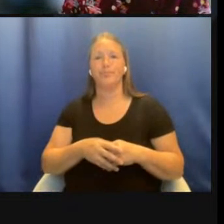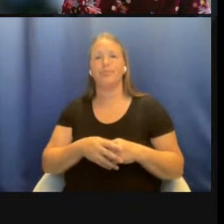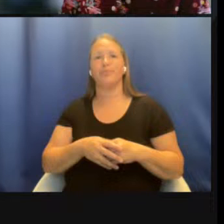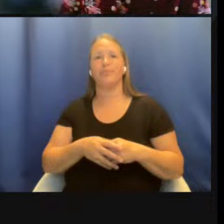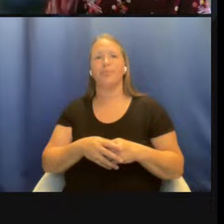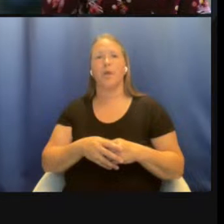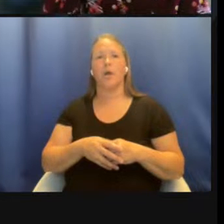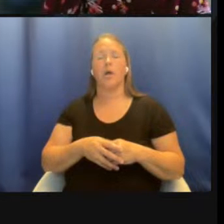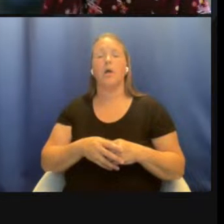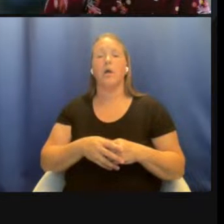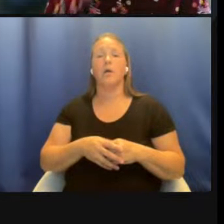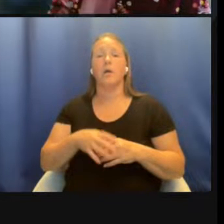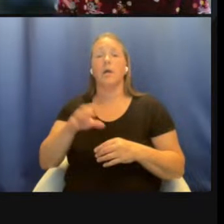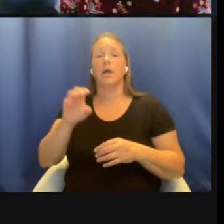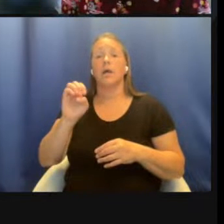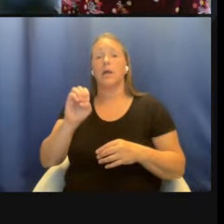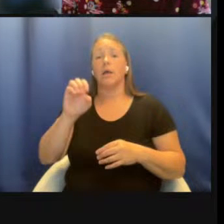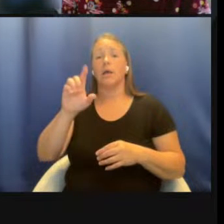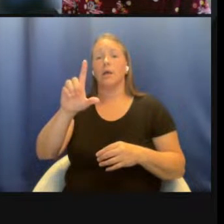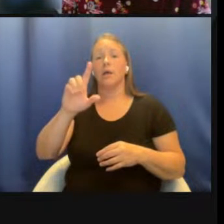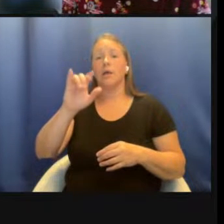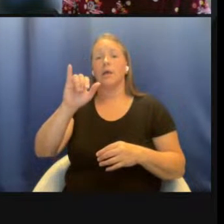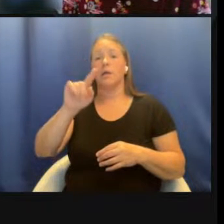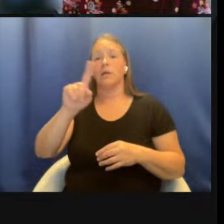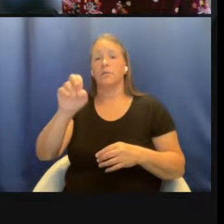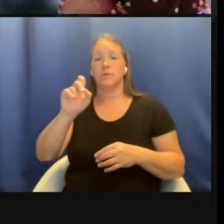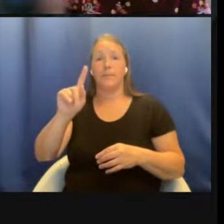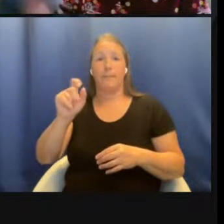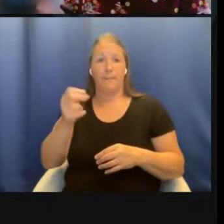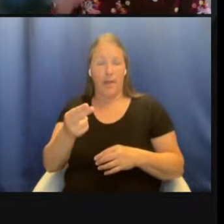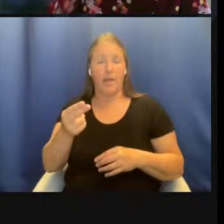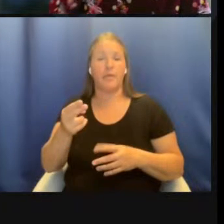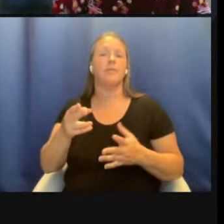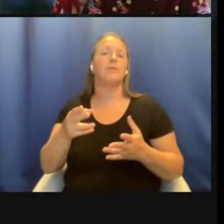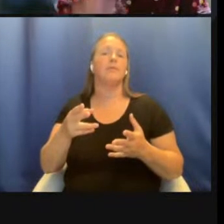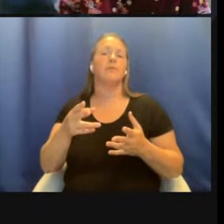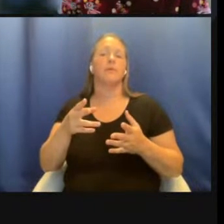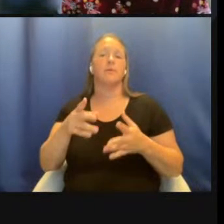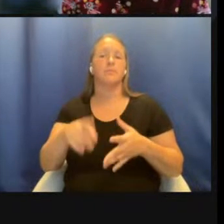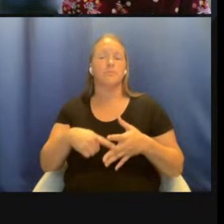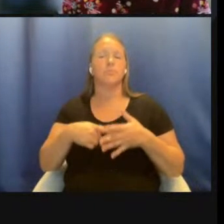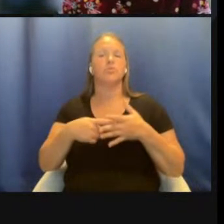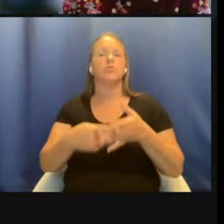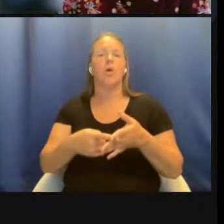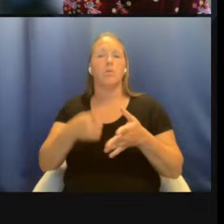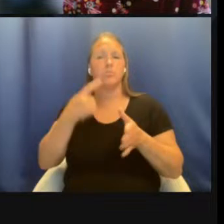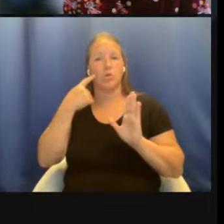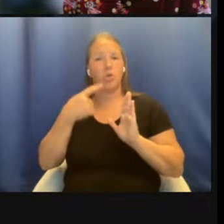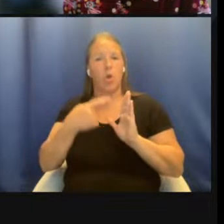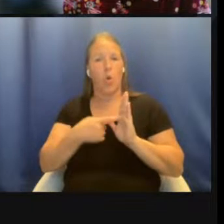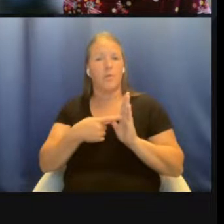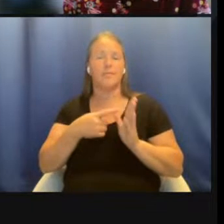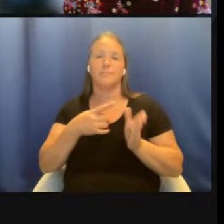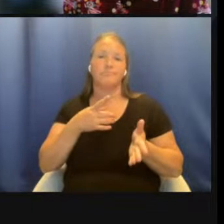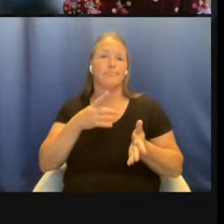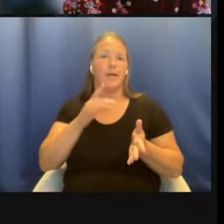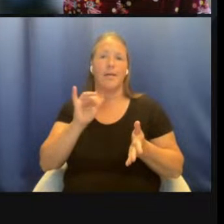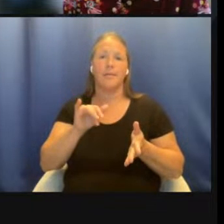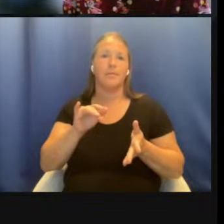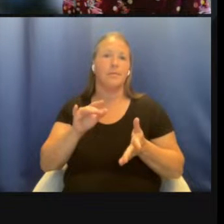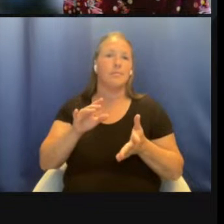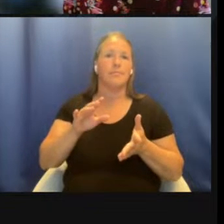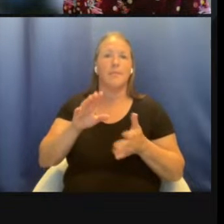the beginning of the mésalliance in her family, but arguably she herself had made a poor marriage, a